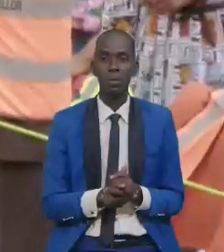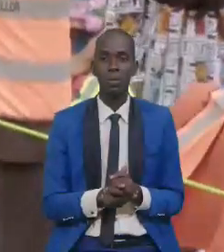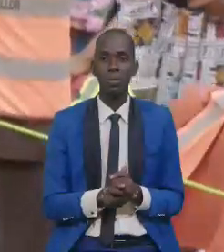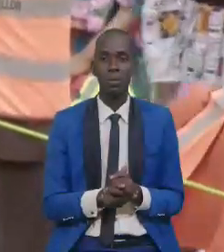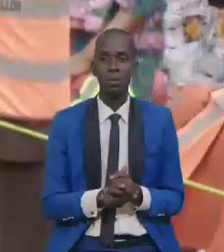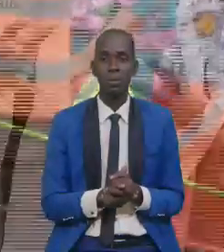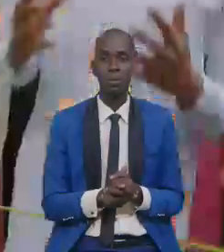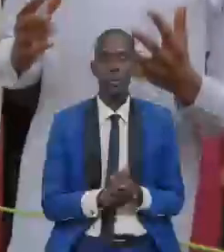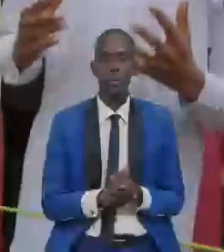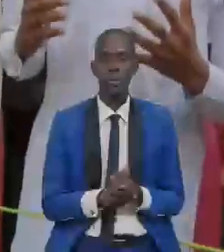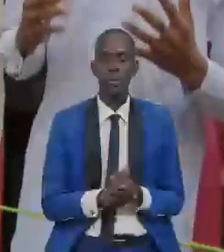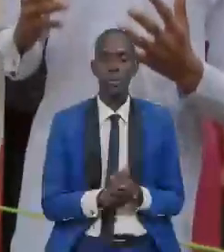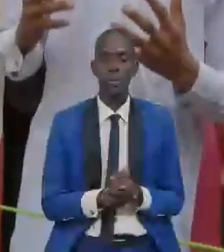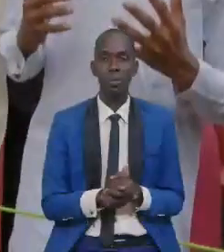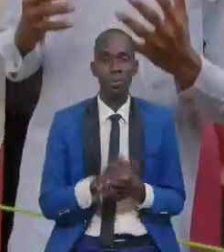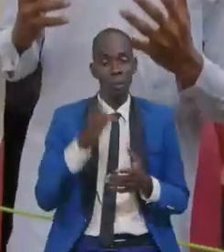Believe him and trust him.